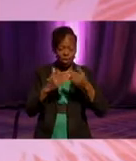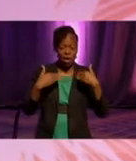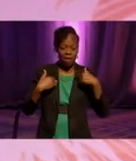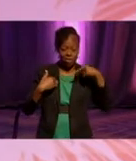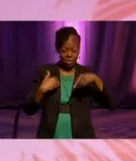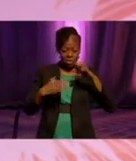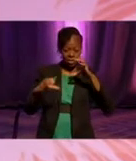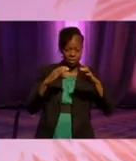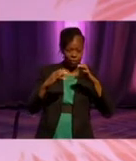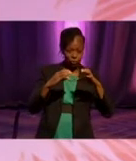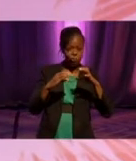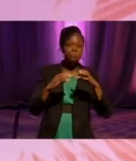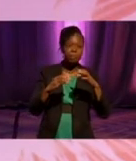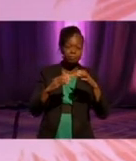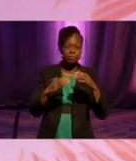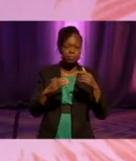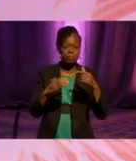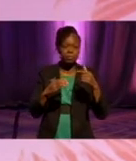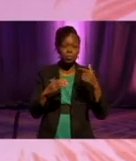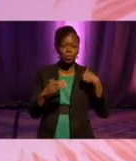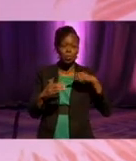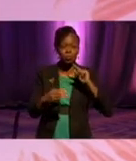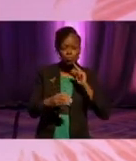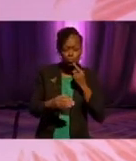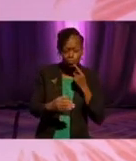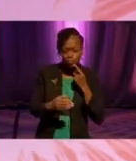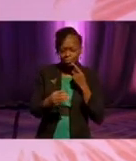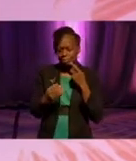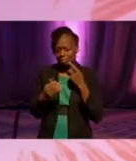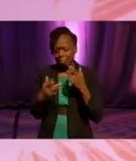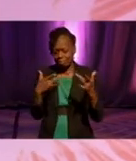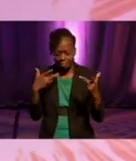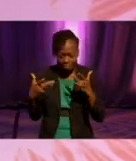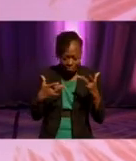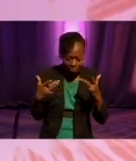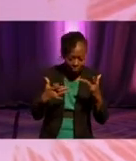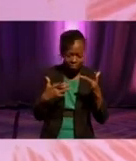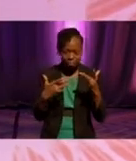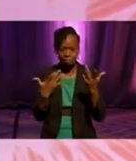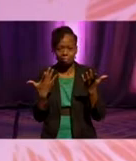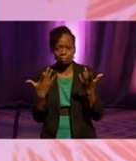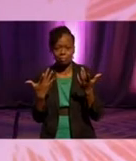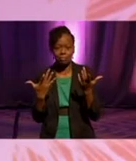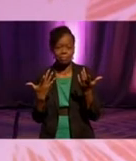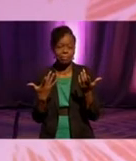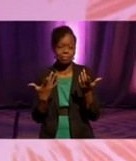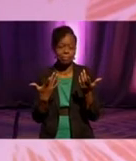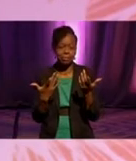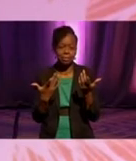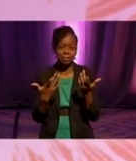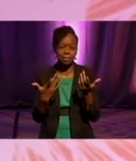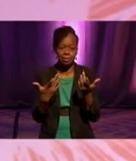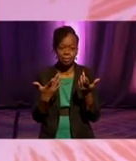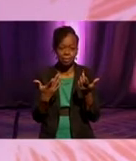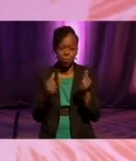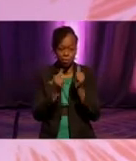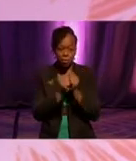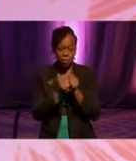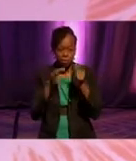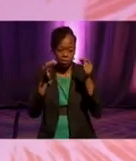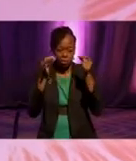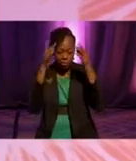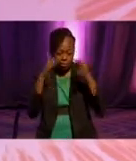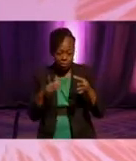this conversation, we were seriously concerned, and it was the decision of